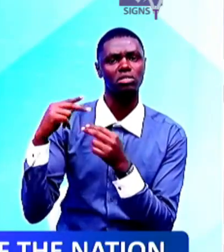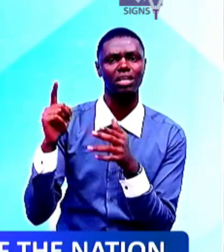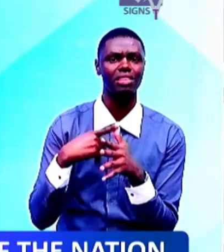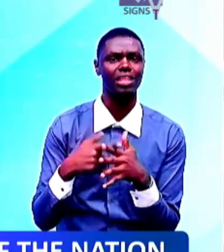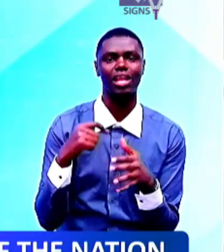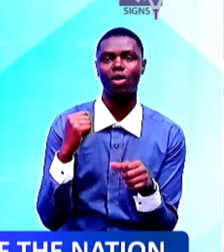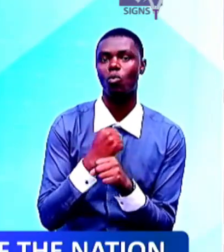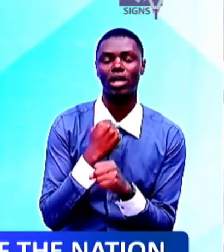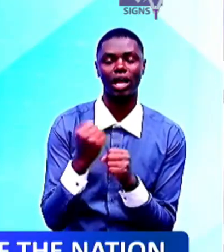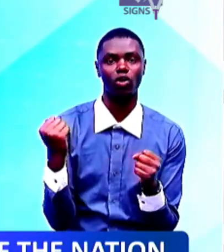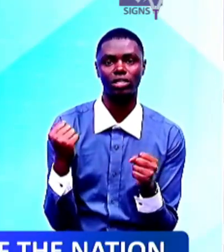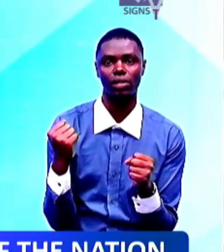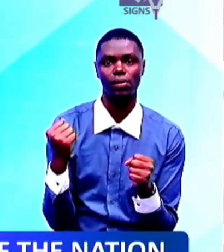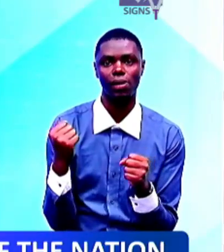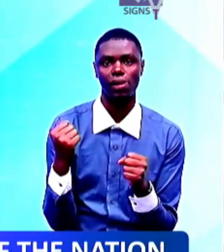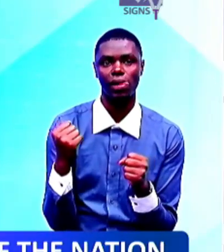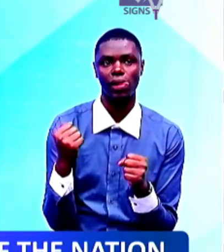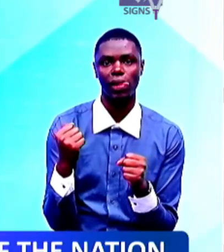going to